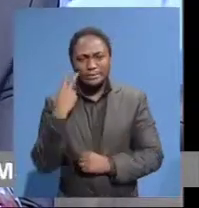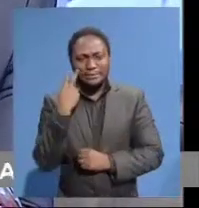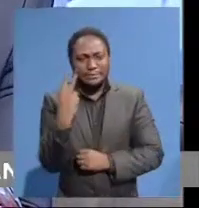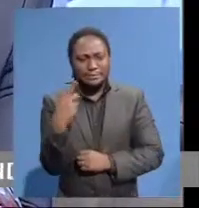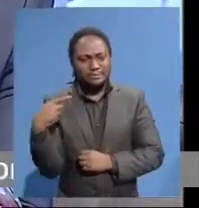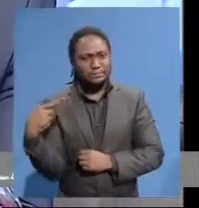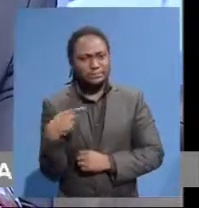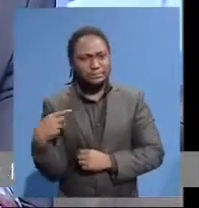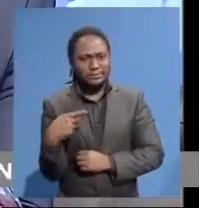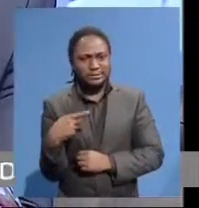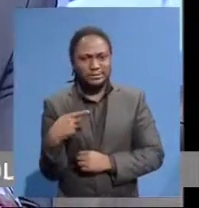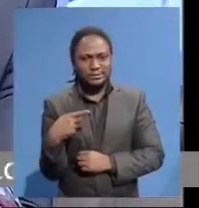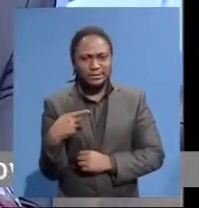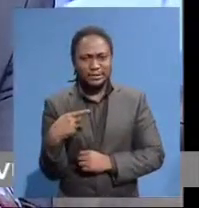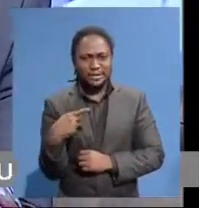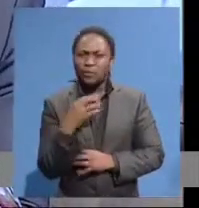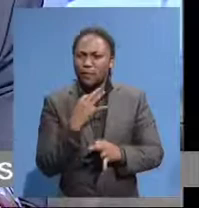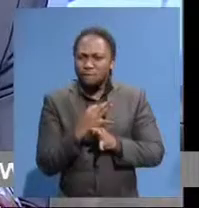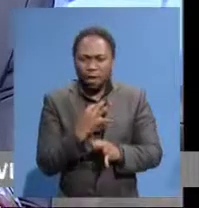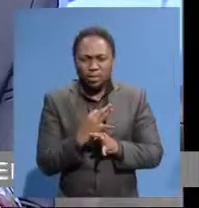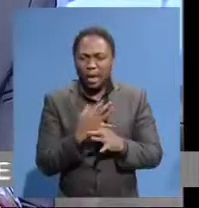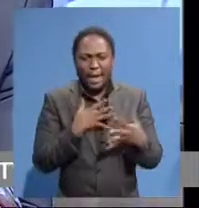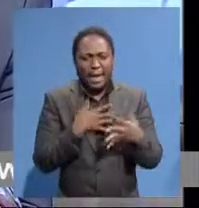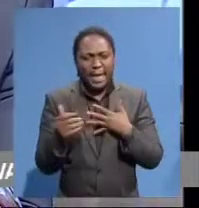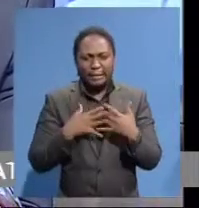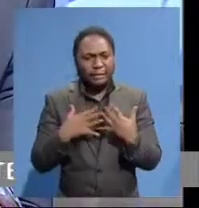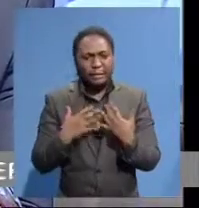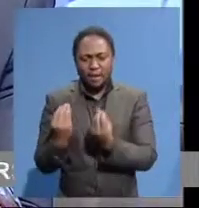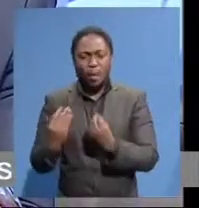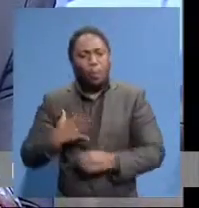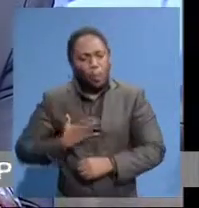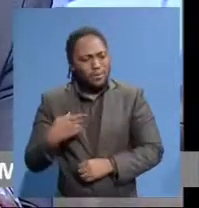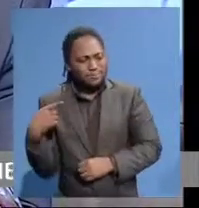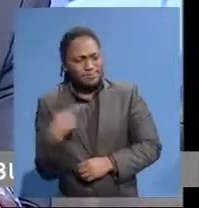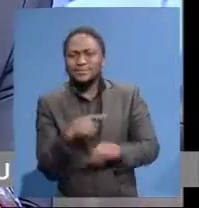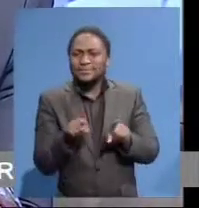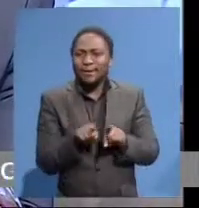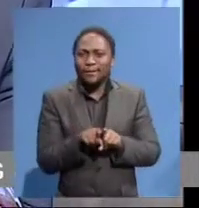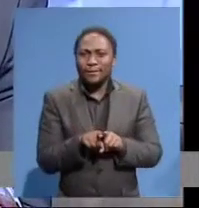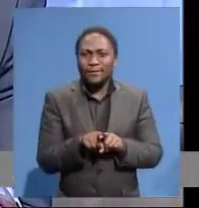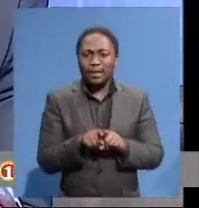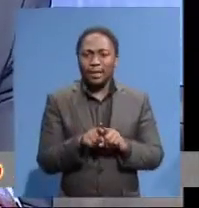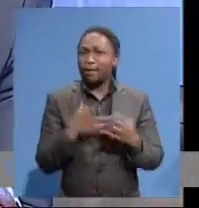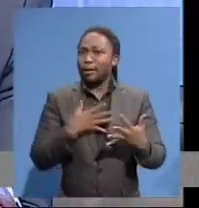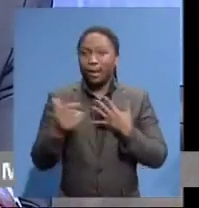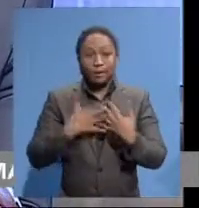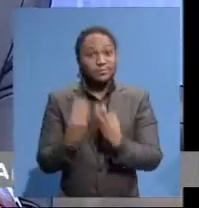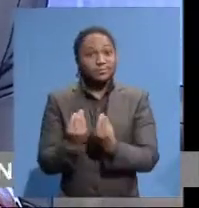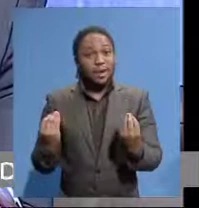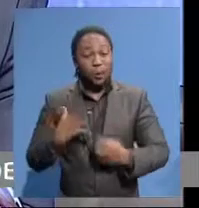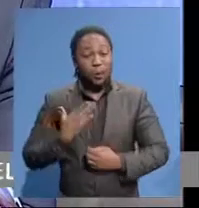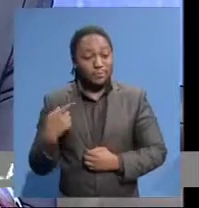that he was the father that any person would love to have. The father that any child will love to